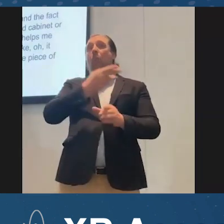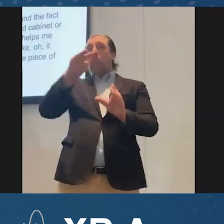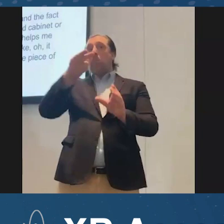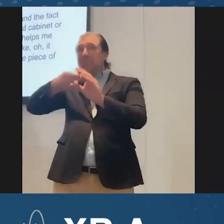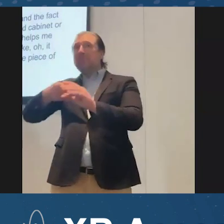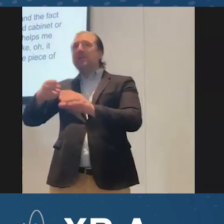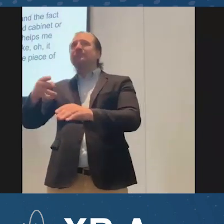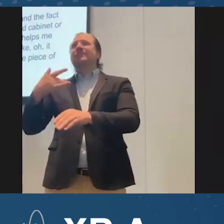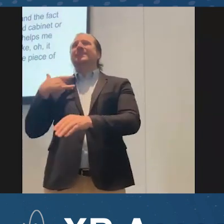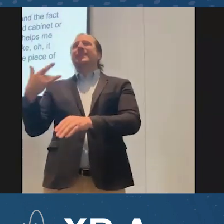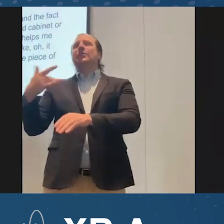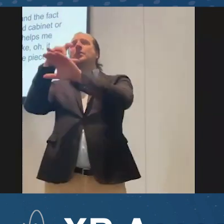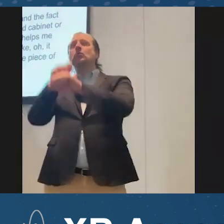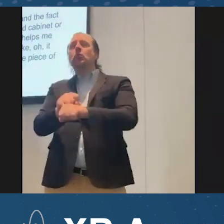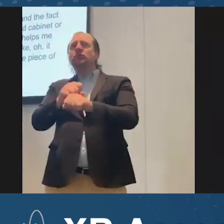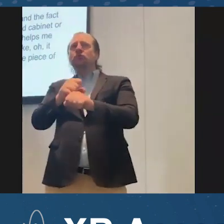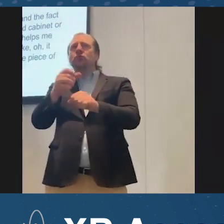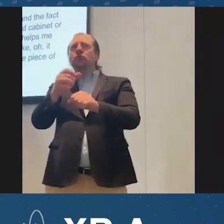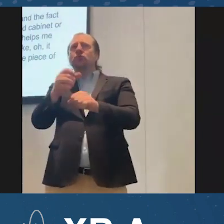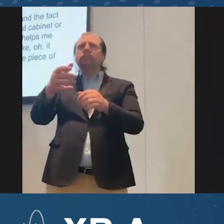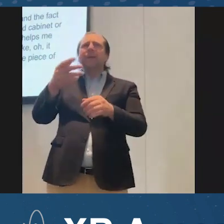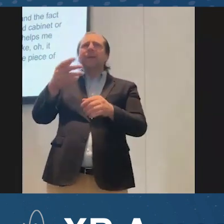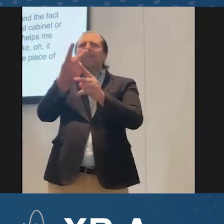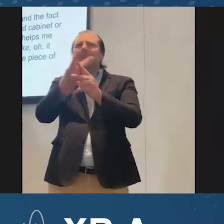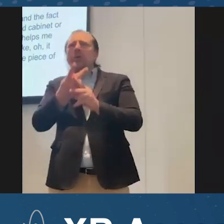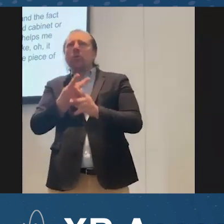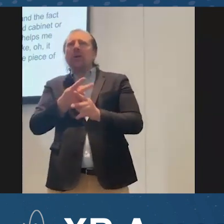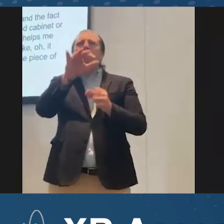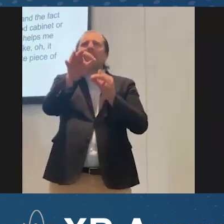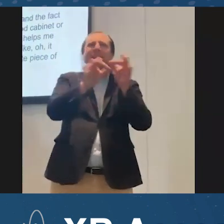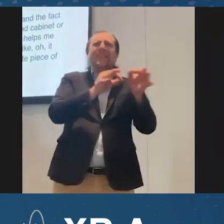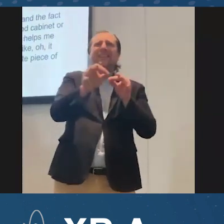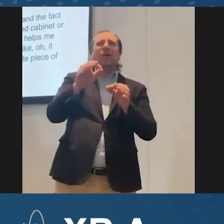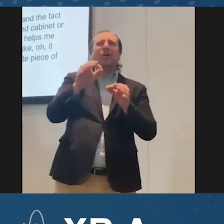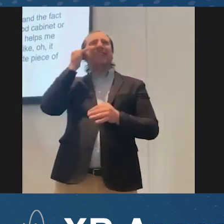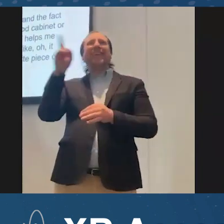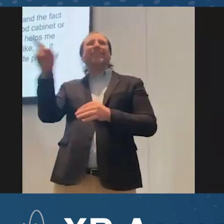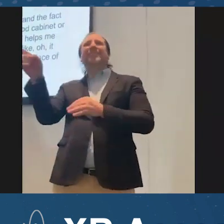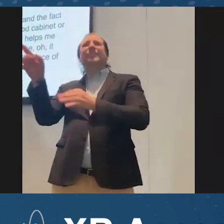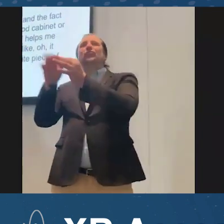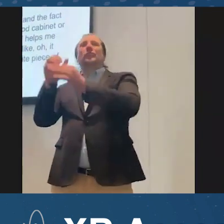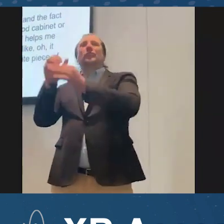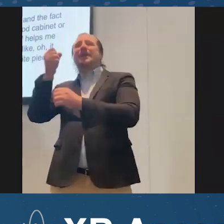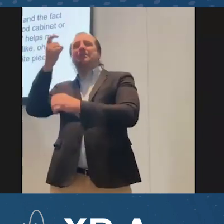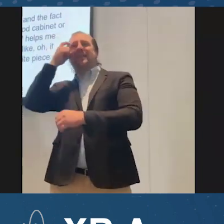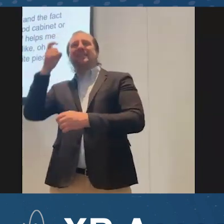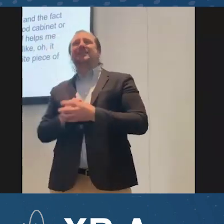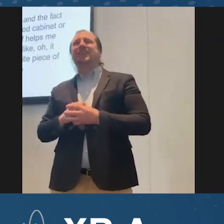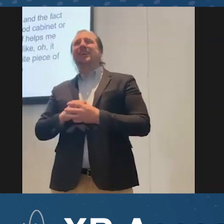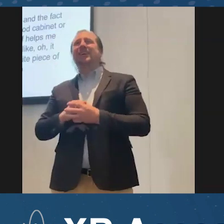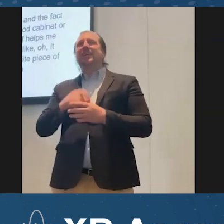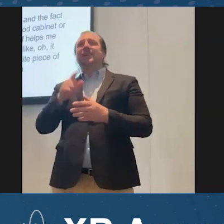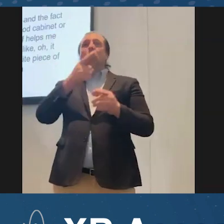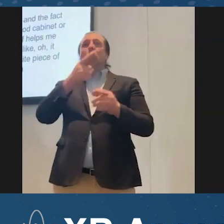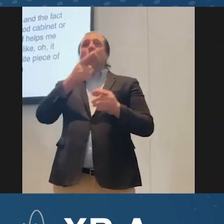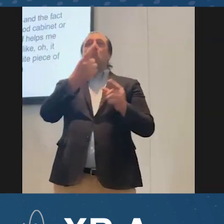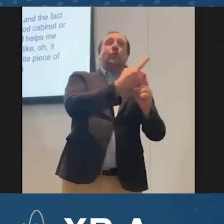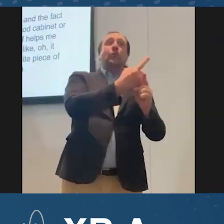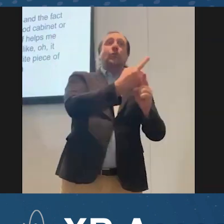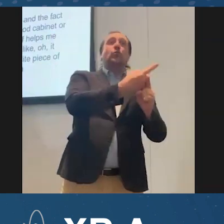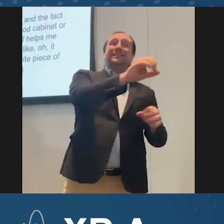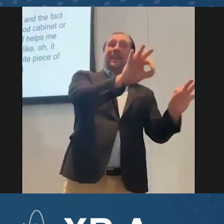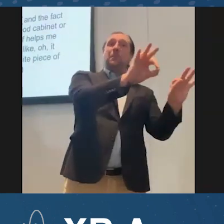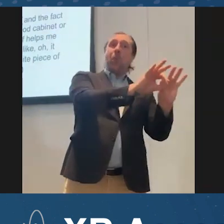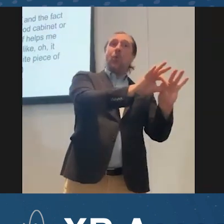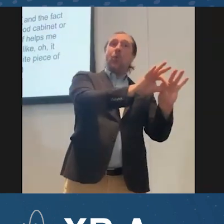pulling details that made sense to them, even out of nonsensical descriptions. So for cases like this, while accuracy could be important,